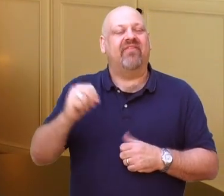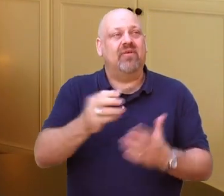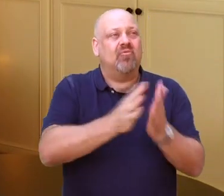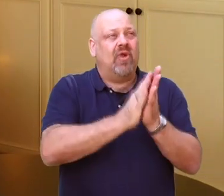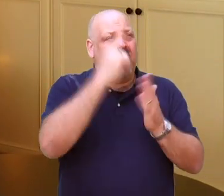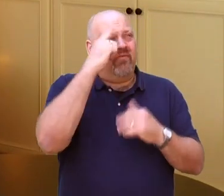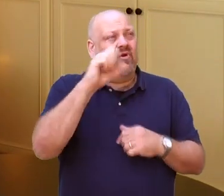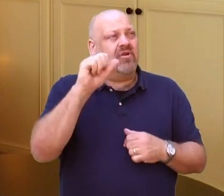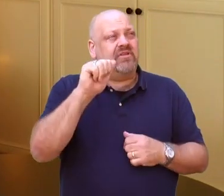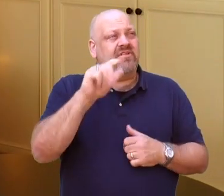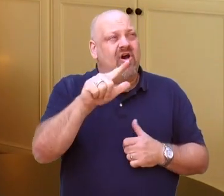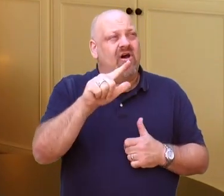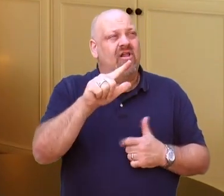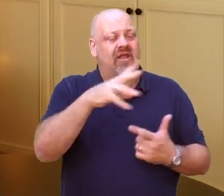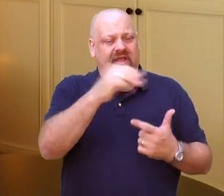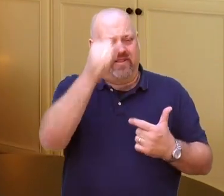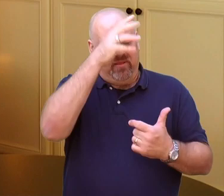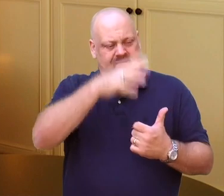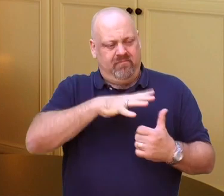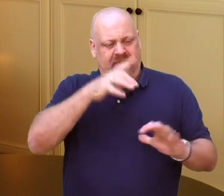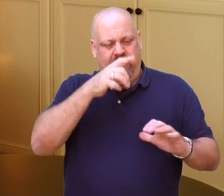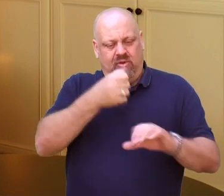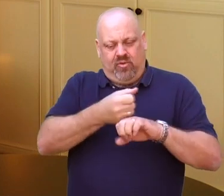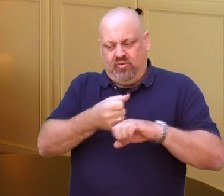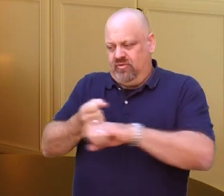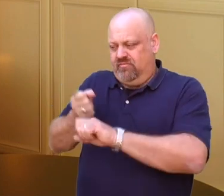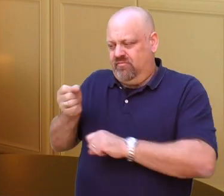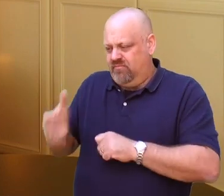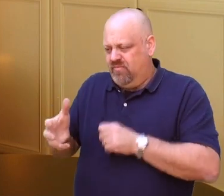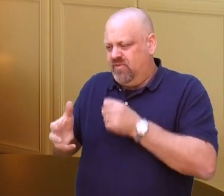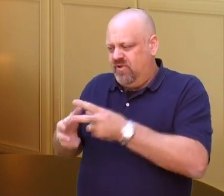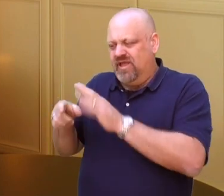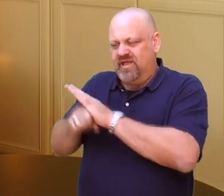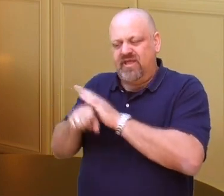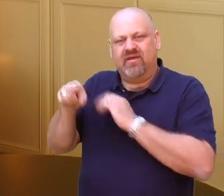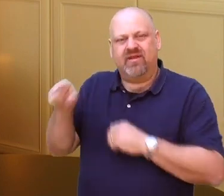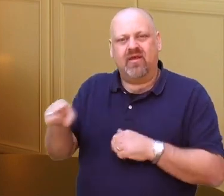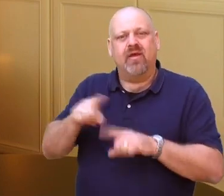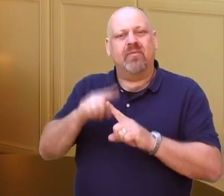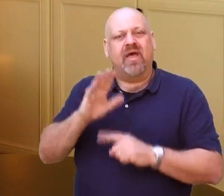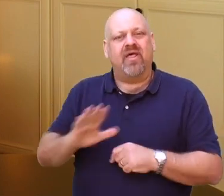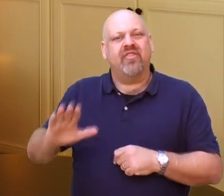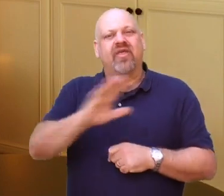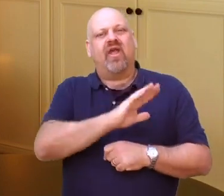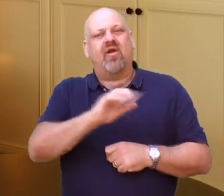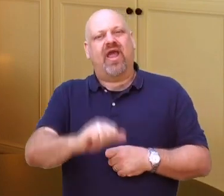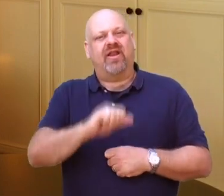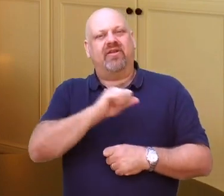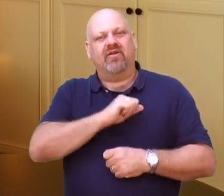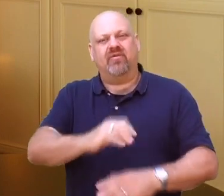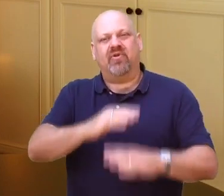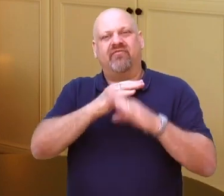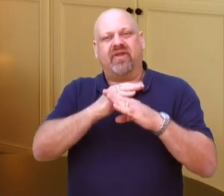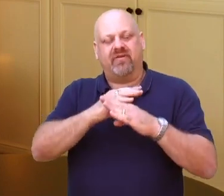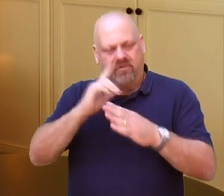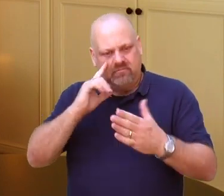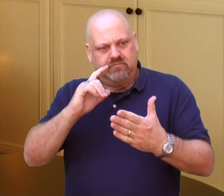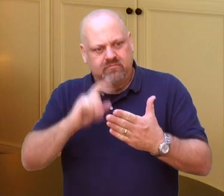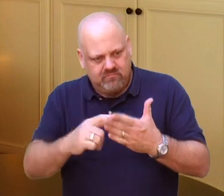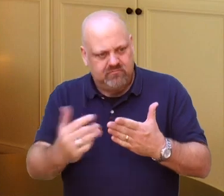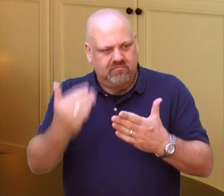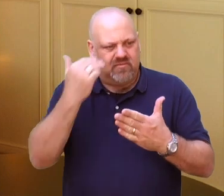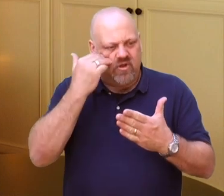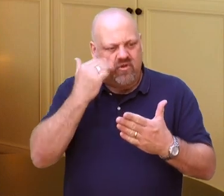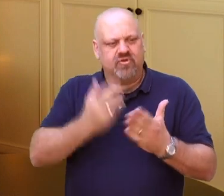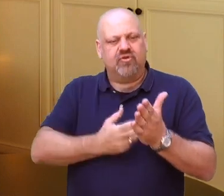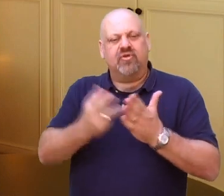for Saul and the men who stoned him to death, but their attitudes prevented them from recognizing the truth